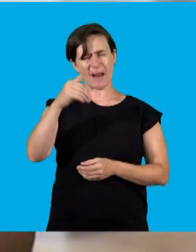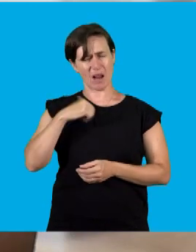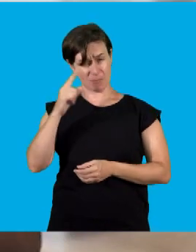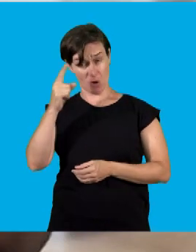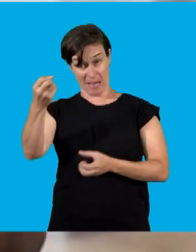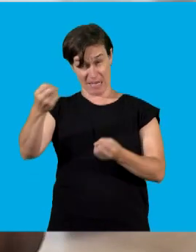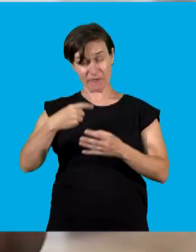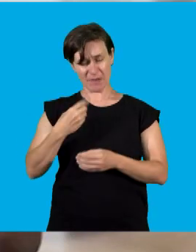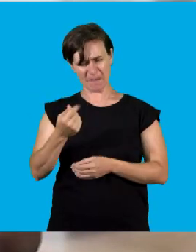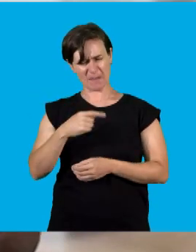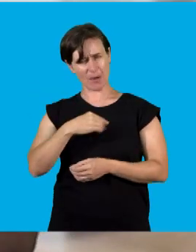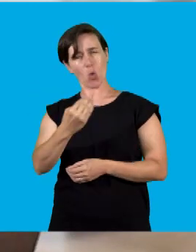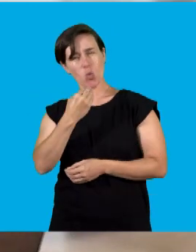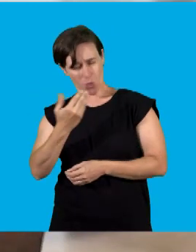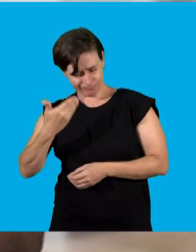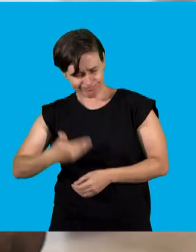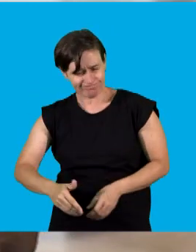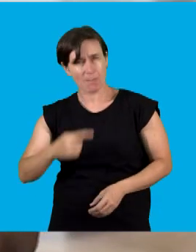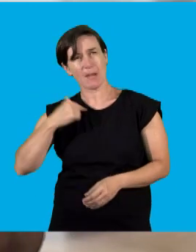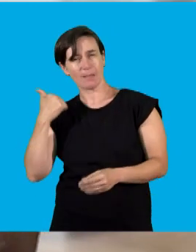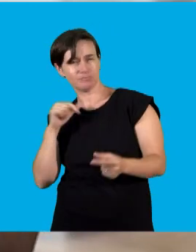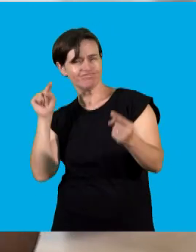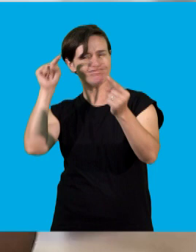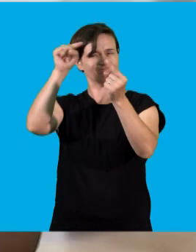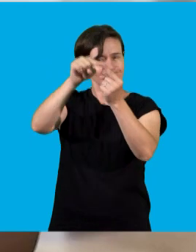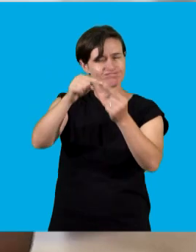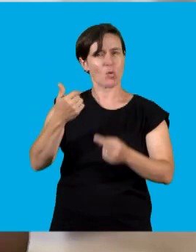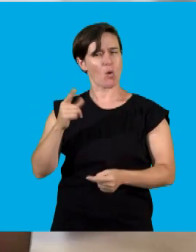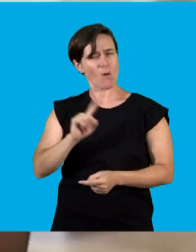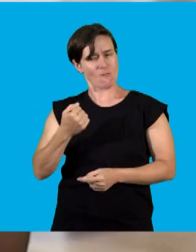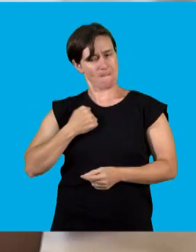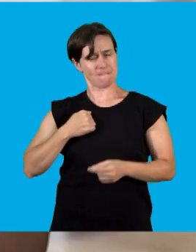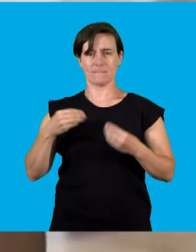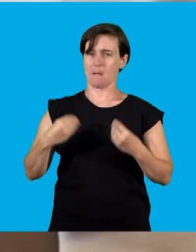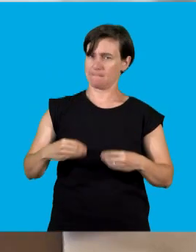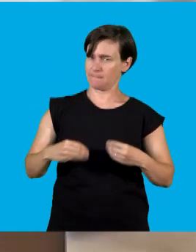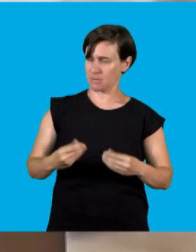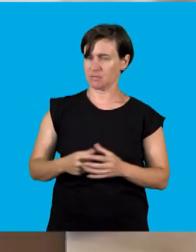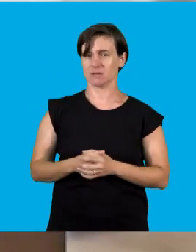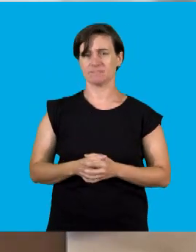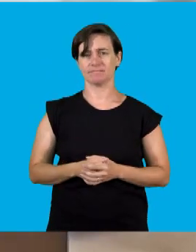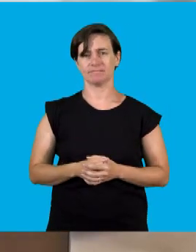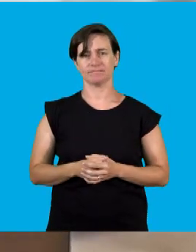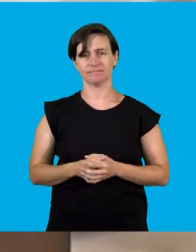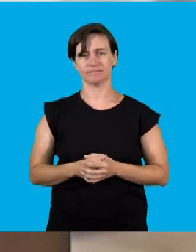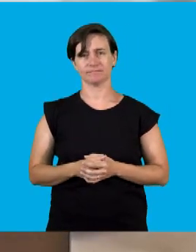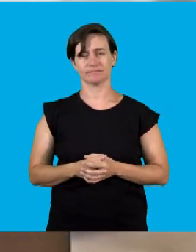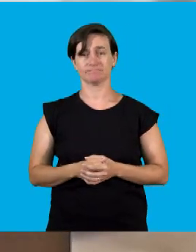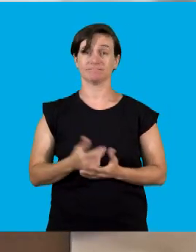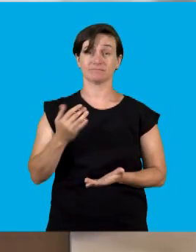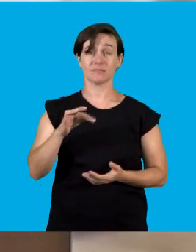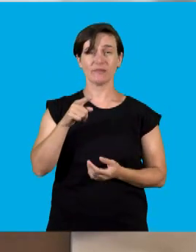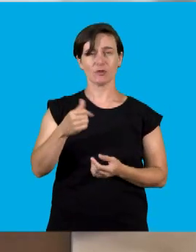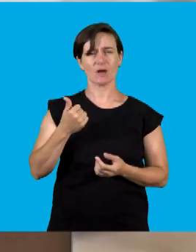person? What is their goal or objective in terms of the business? So if you want